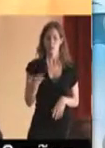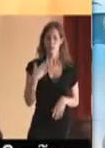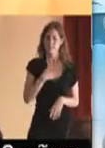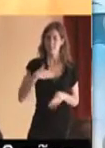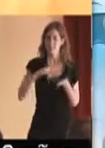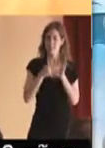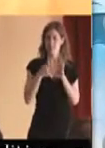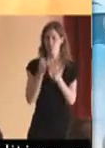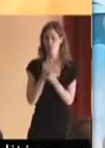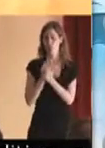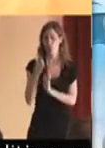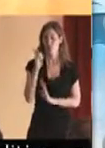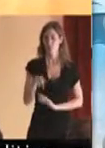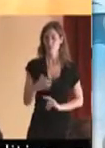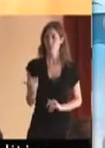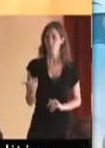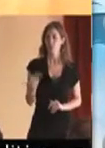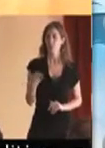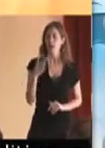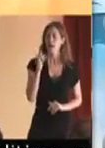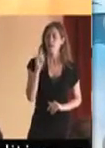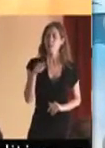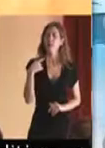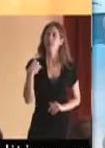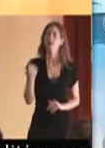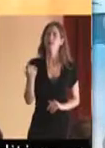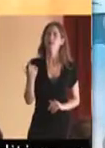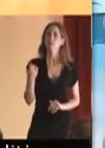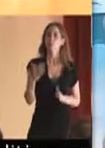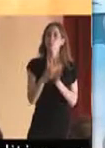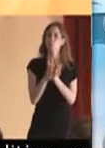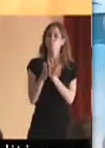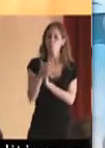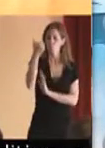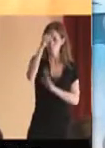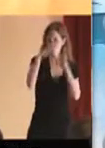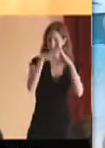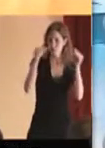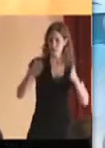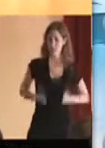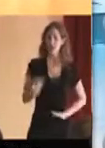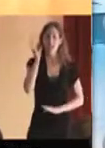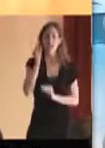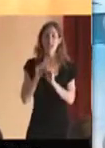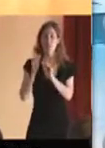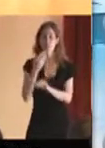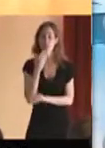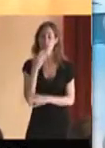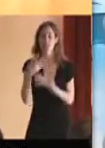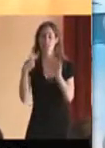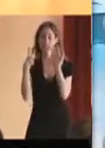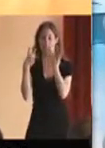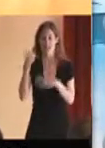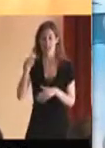good auditive capacity, so he'll come test the system. We also have the daughter of a colleague at the